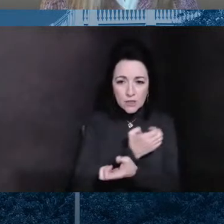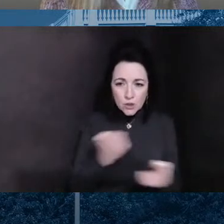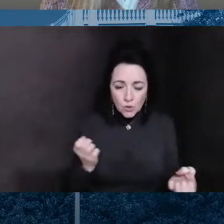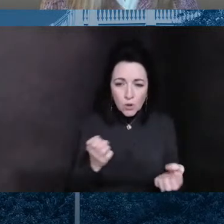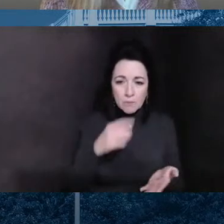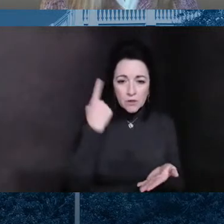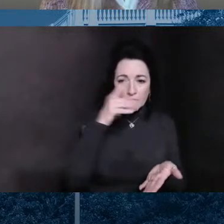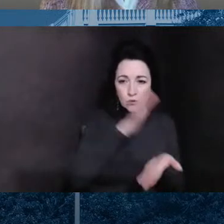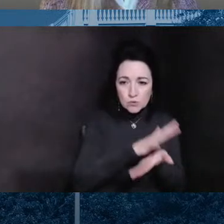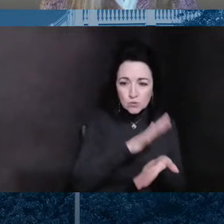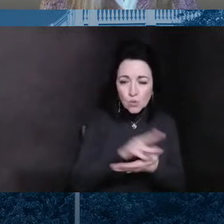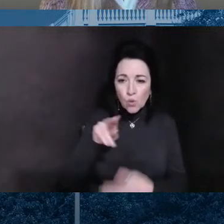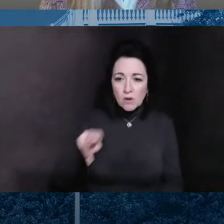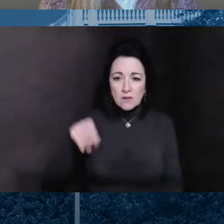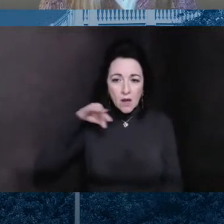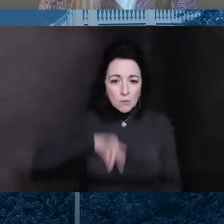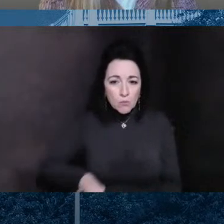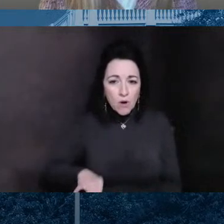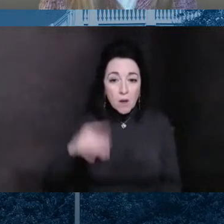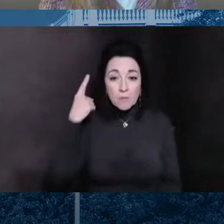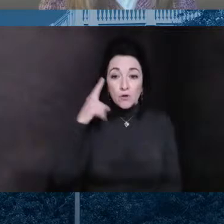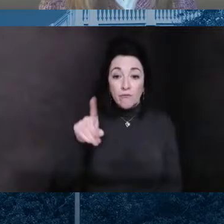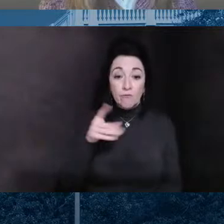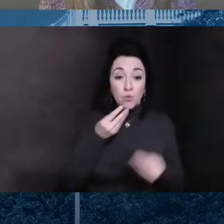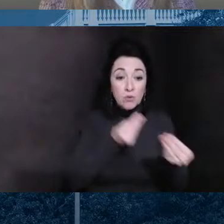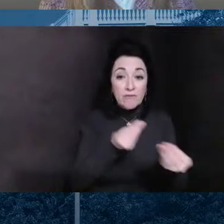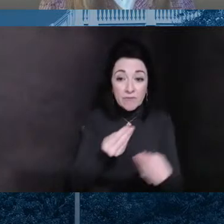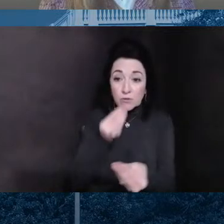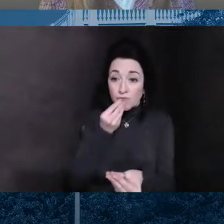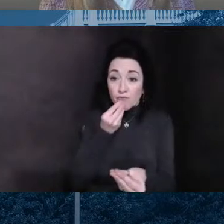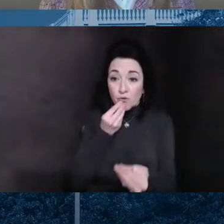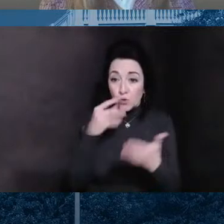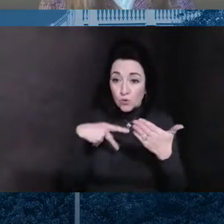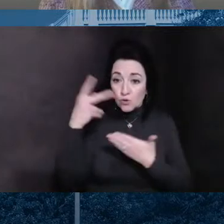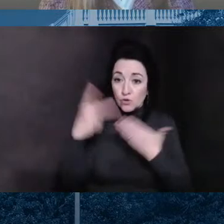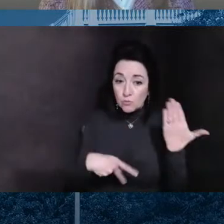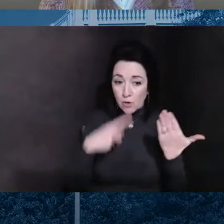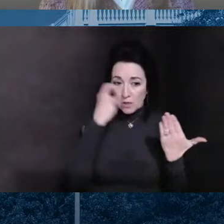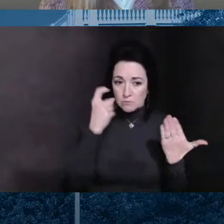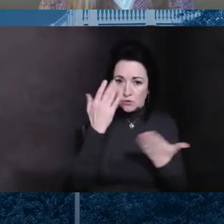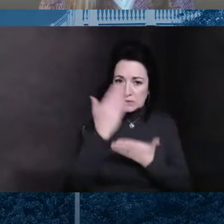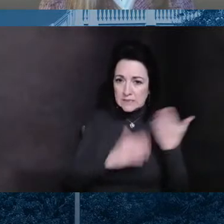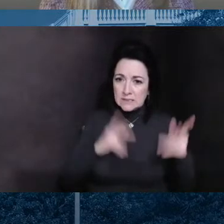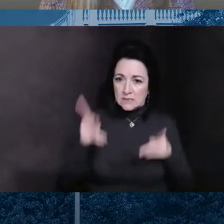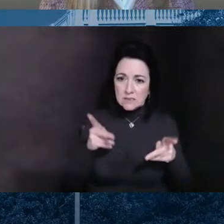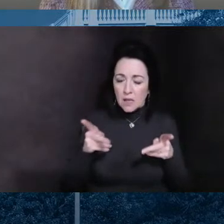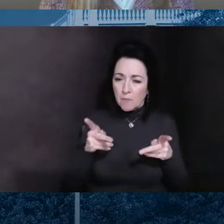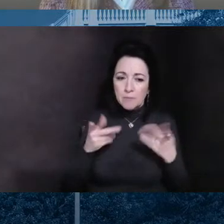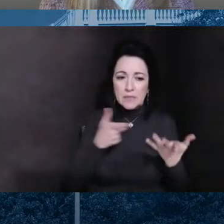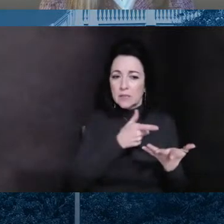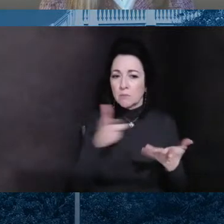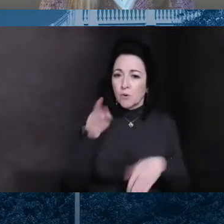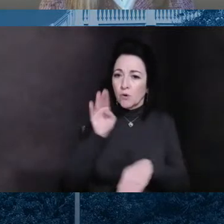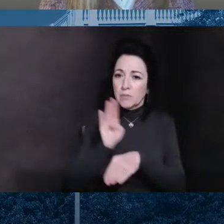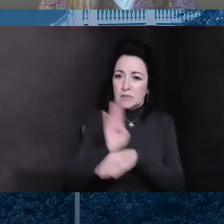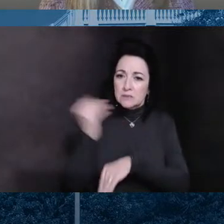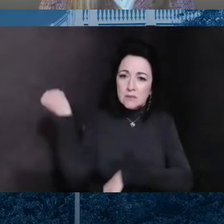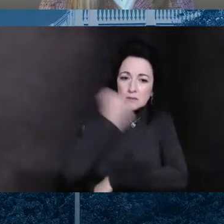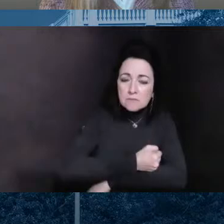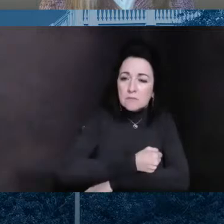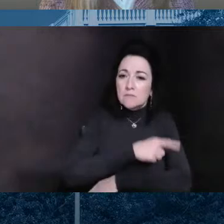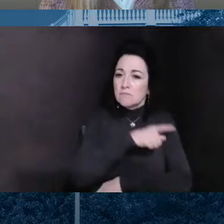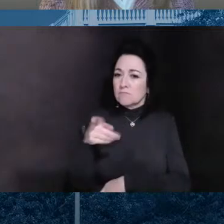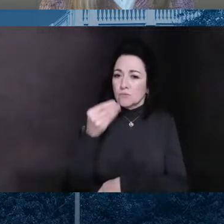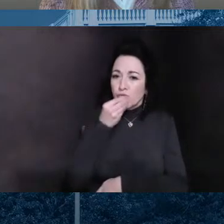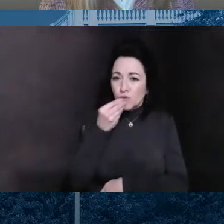or nonprofits. This has been for some feeding programs for those that have been most hurt by this pandemic. So this number is going to